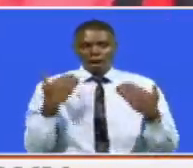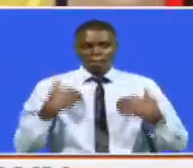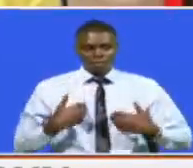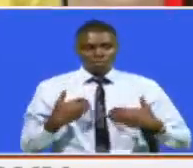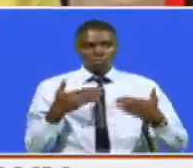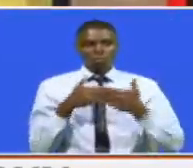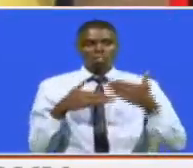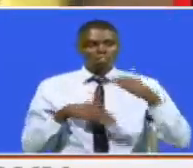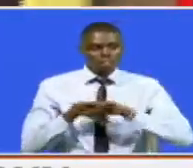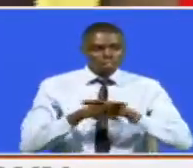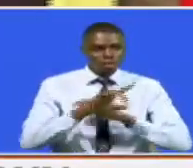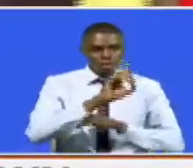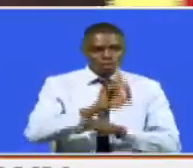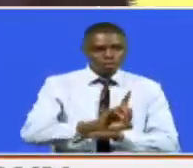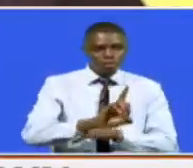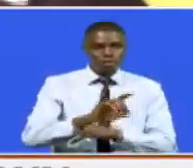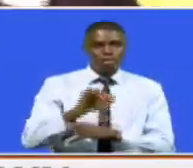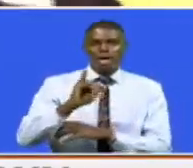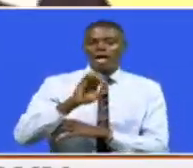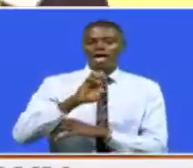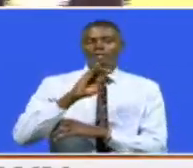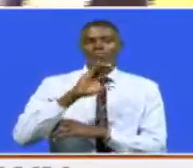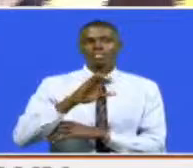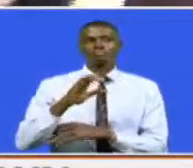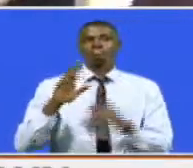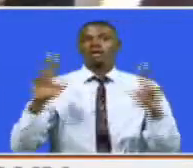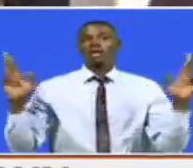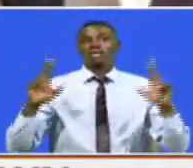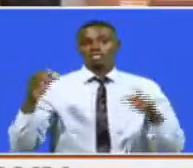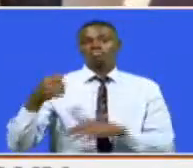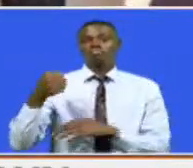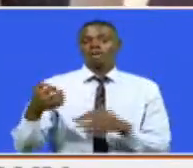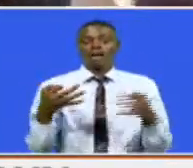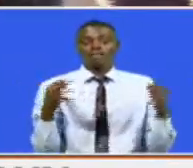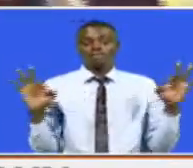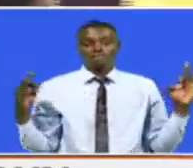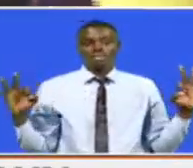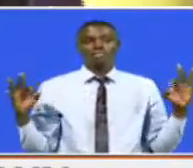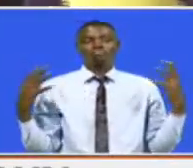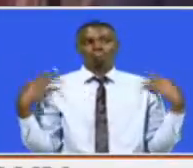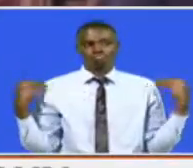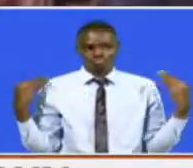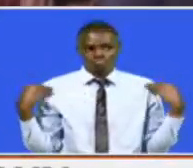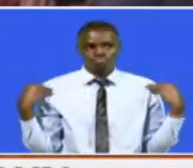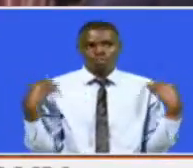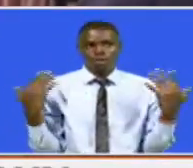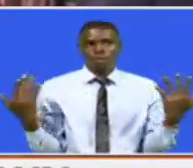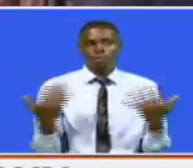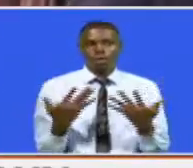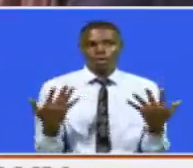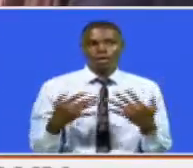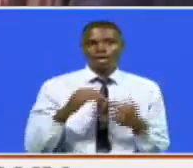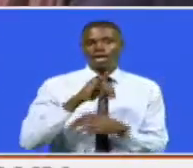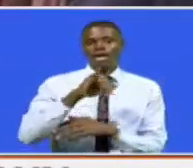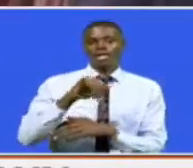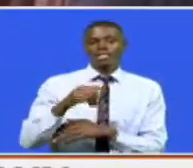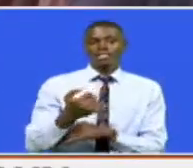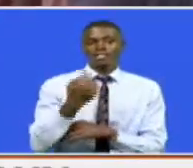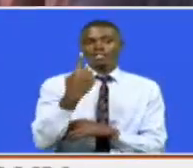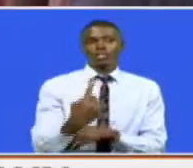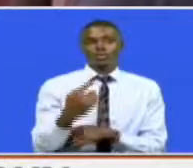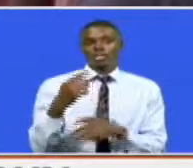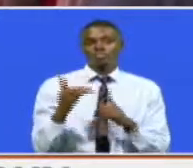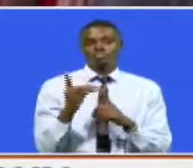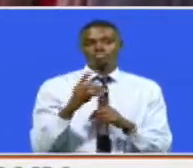na kuingia. IBC says it's now ready to hold free and fair election exercise on January 5th. And with the two candidates